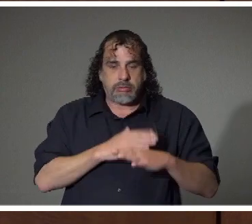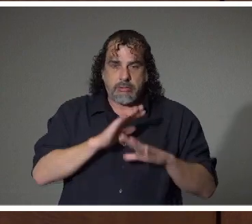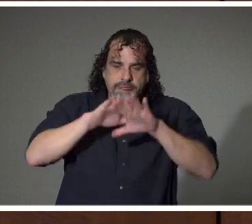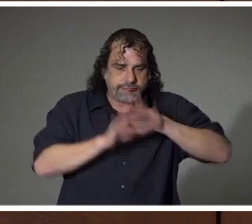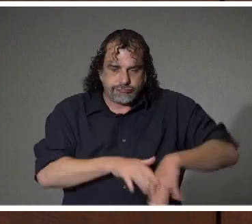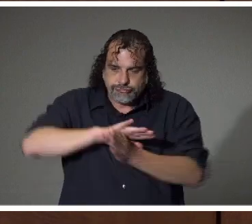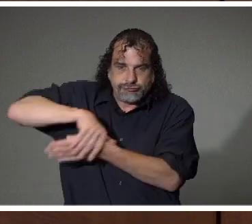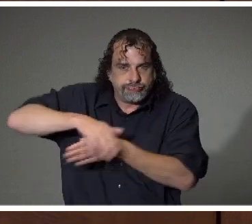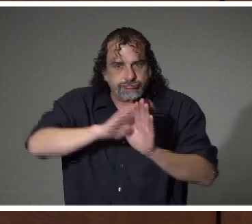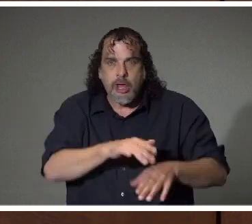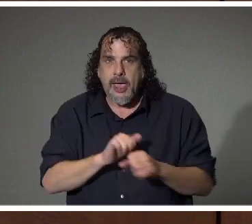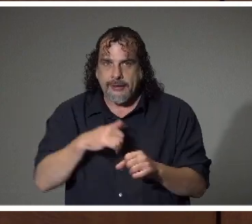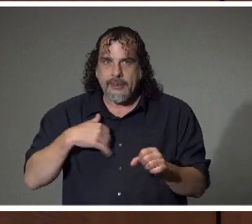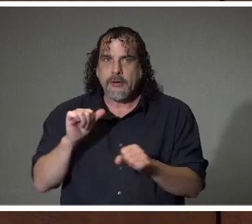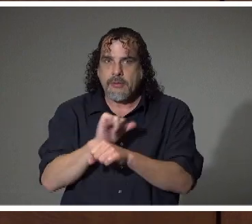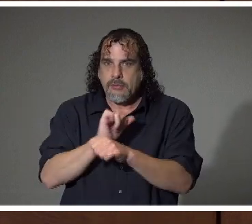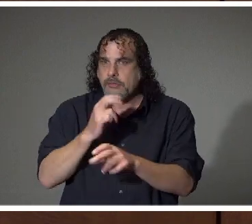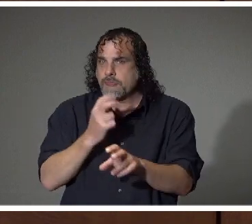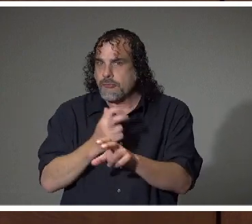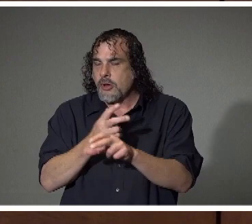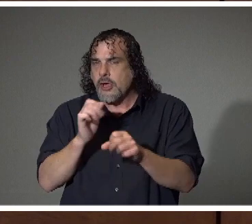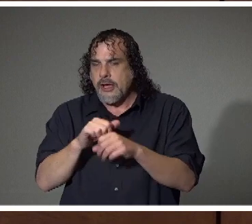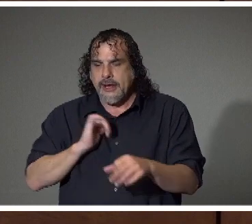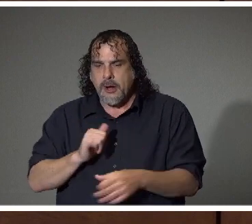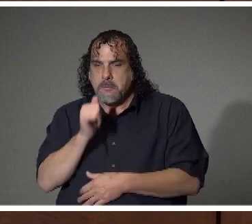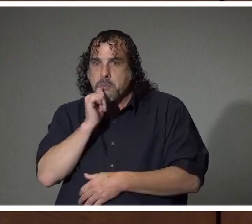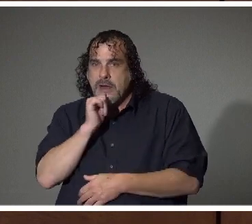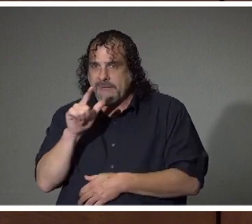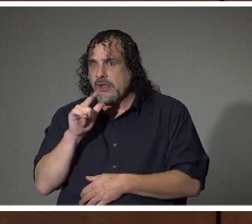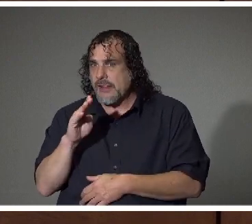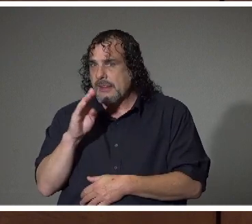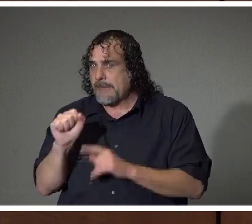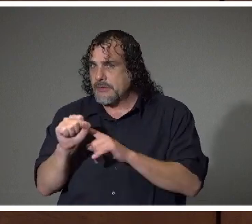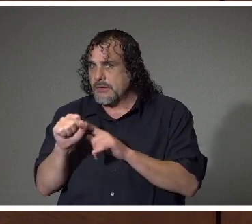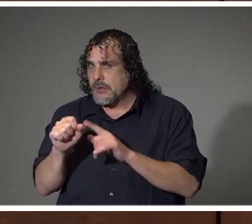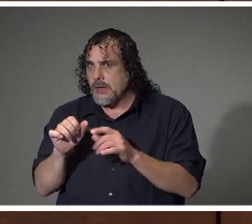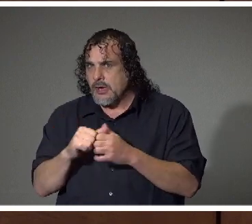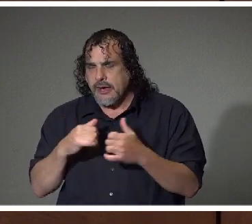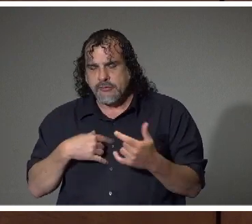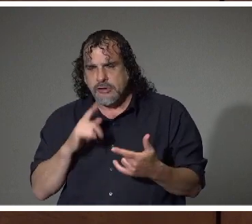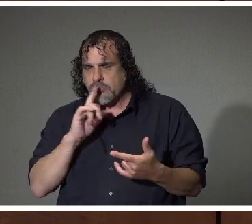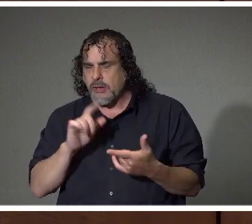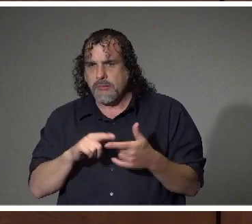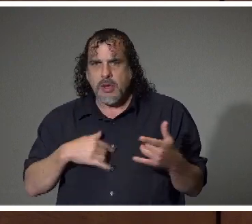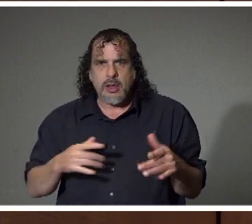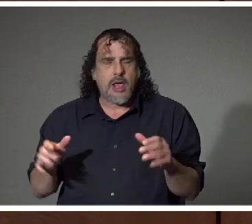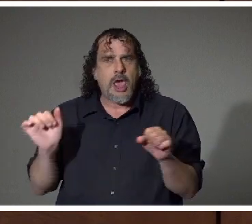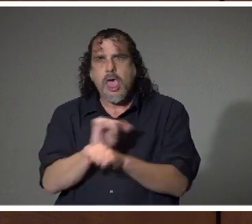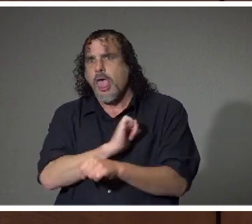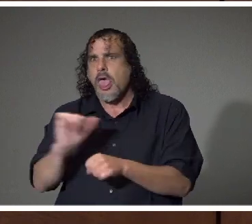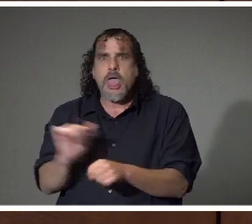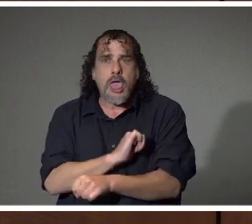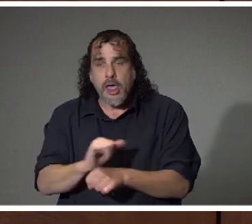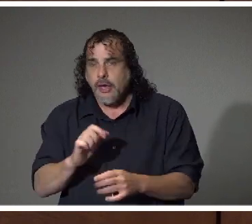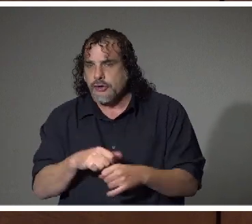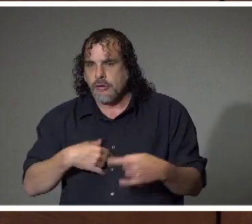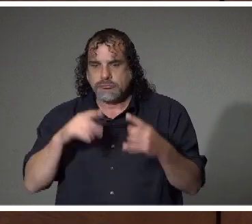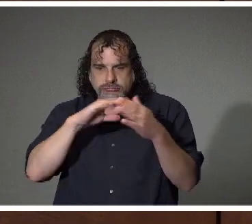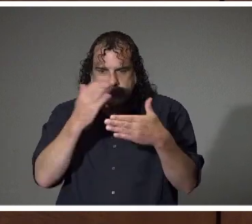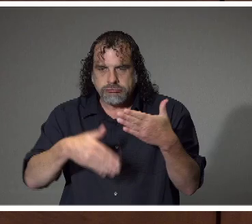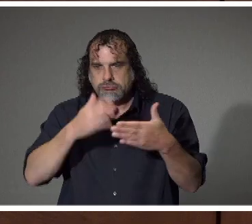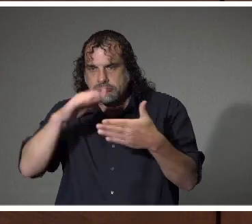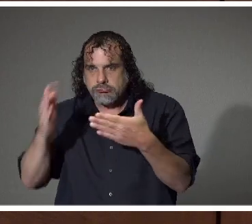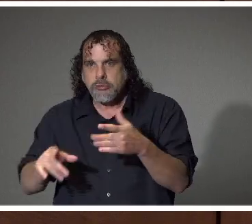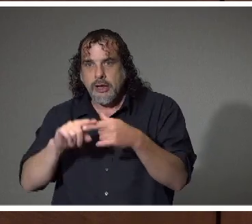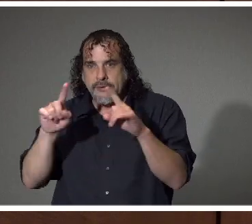our physicians and our private lab partners, who've really just done a Herculean task of getting tests done. So thank you, everyone in Mississippi and the